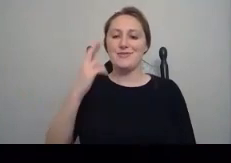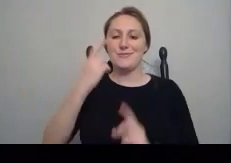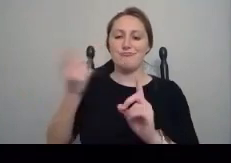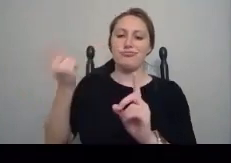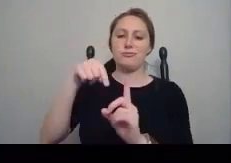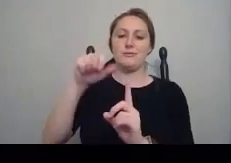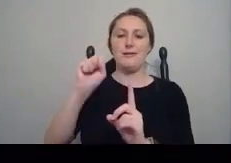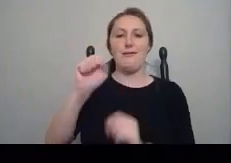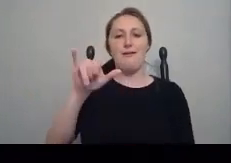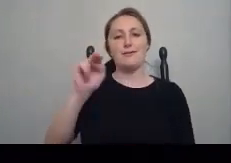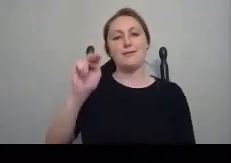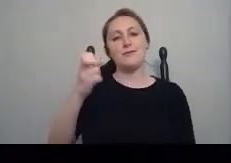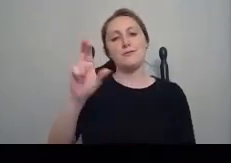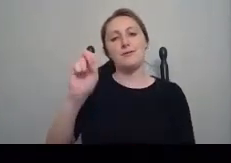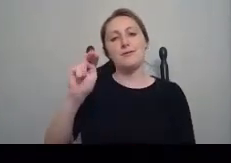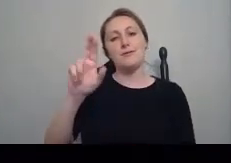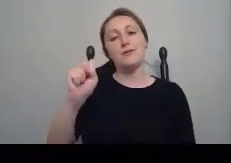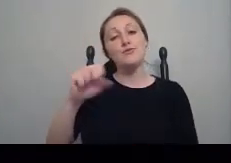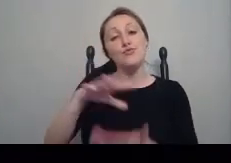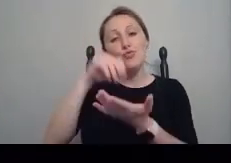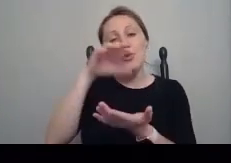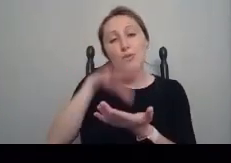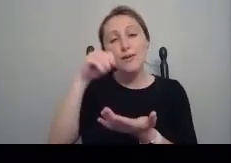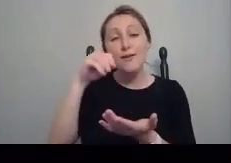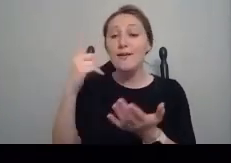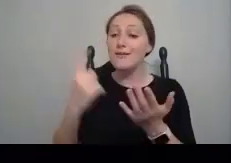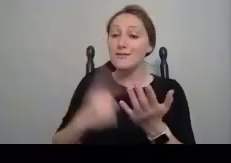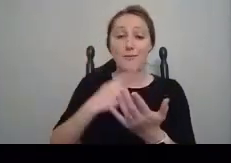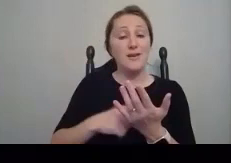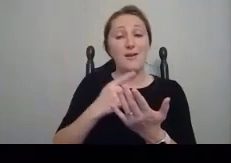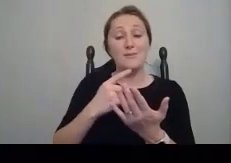time where our kids won't be in front of our teachers,